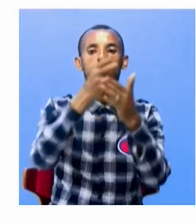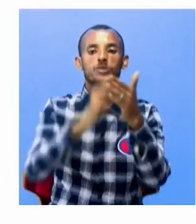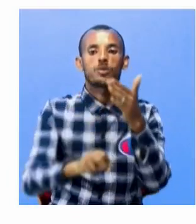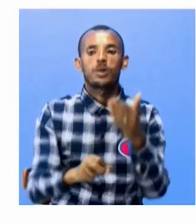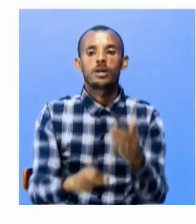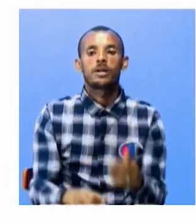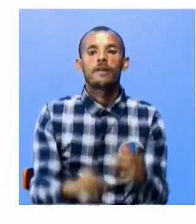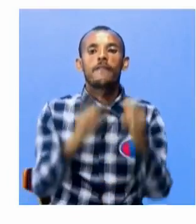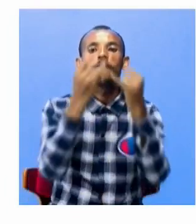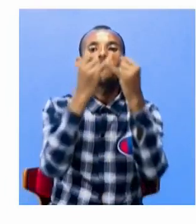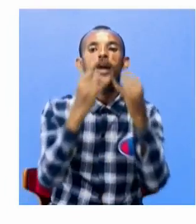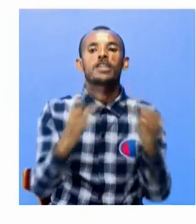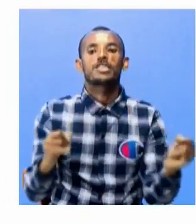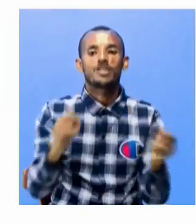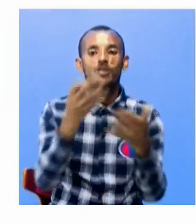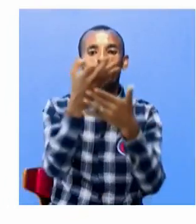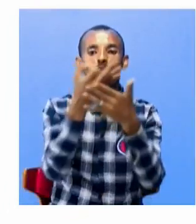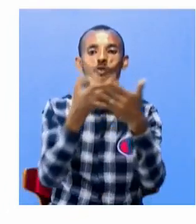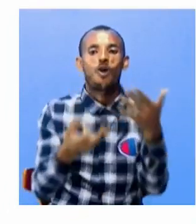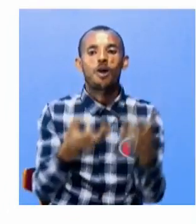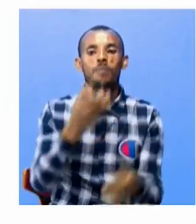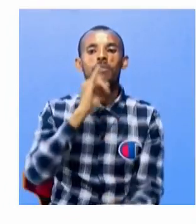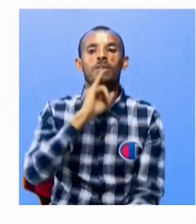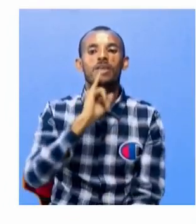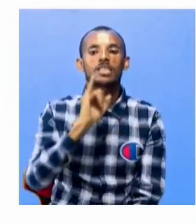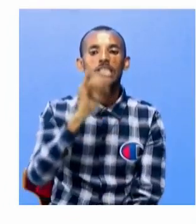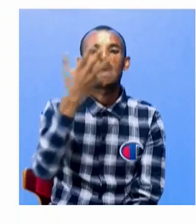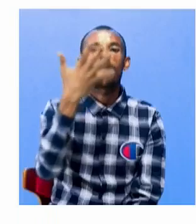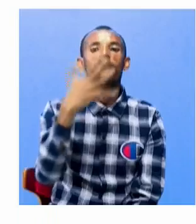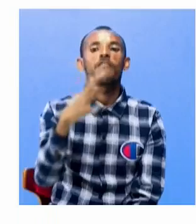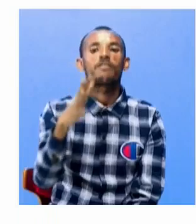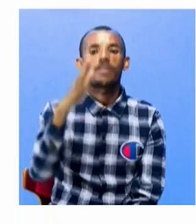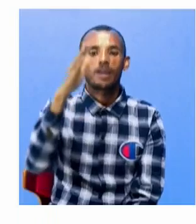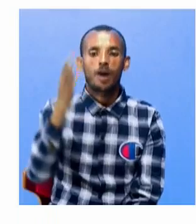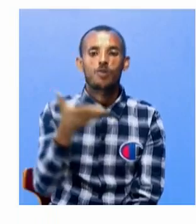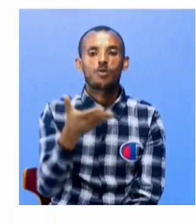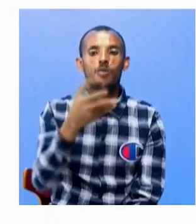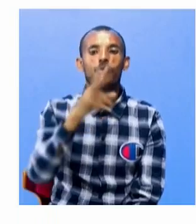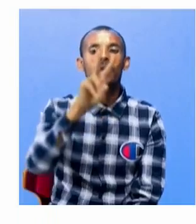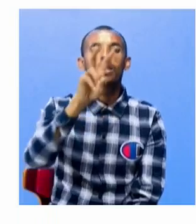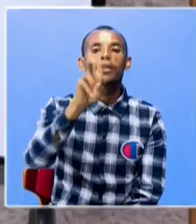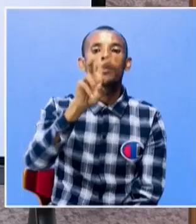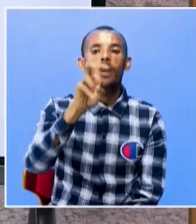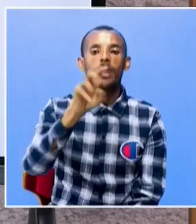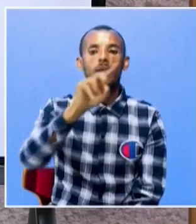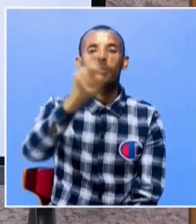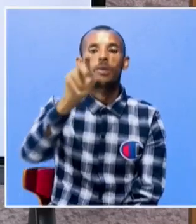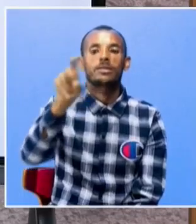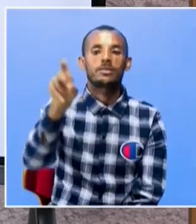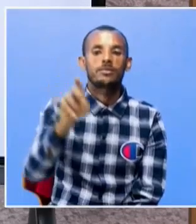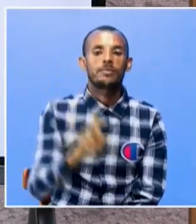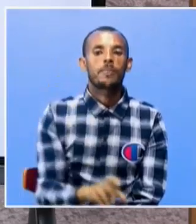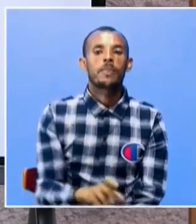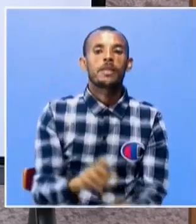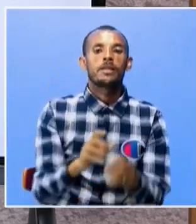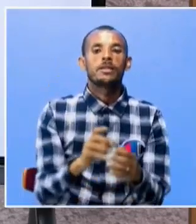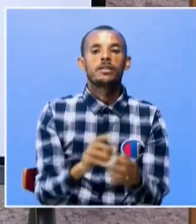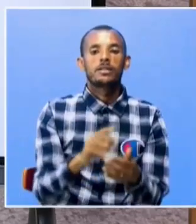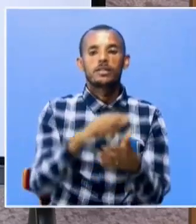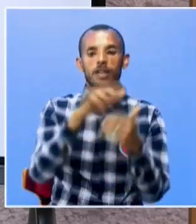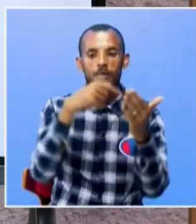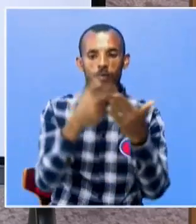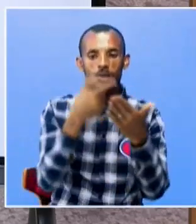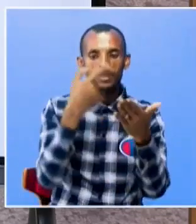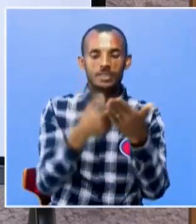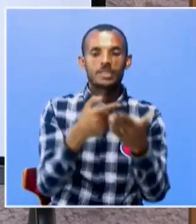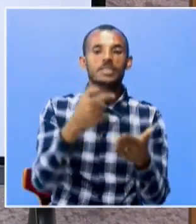in fraction form is this 15 out of the total 20 questions. Therefore, this is